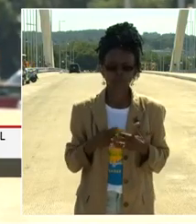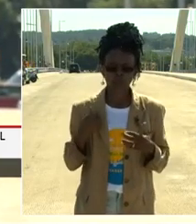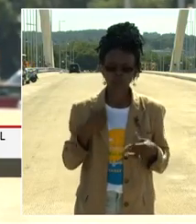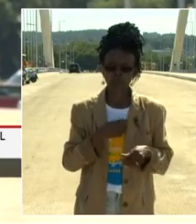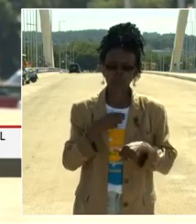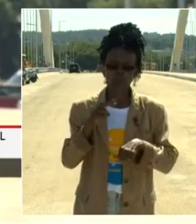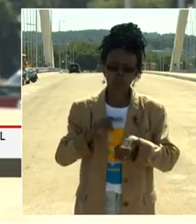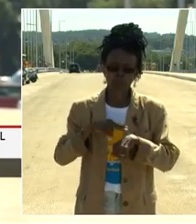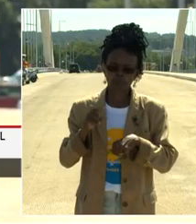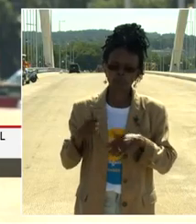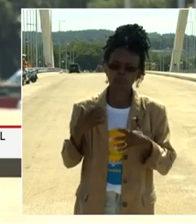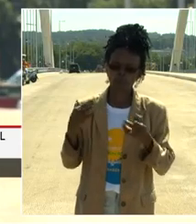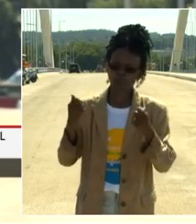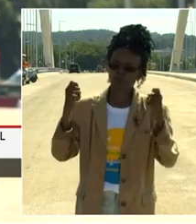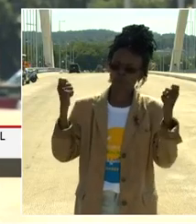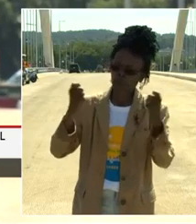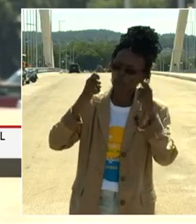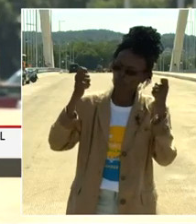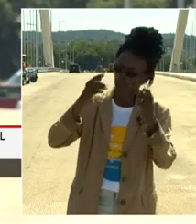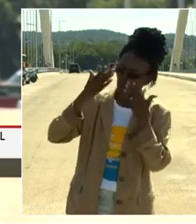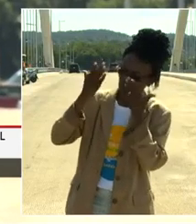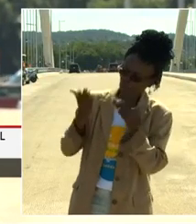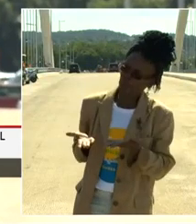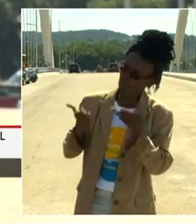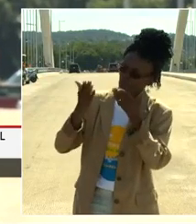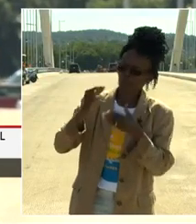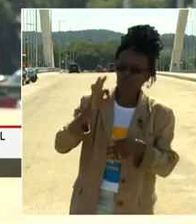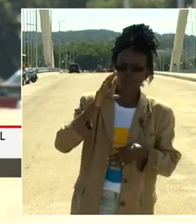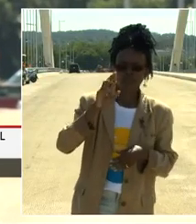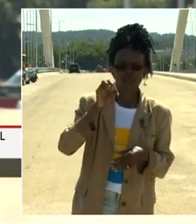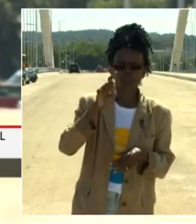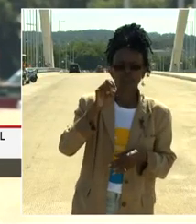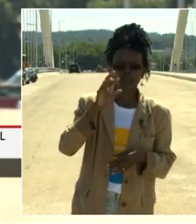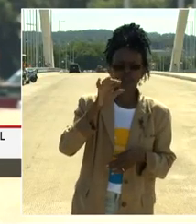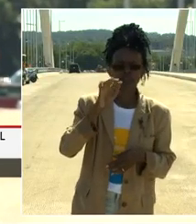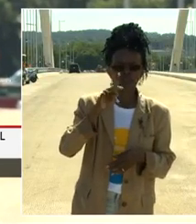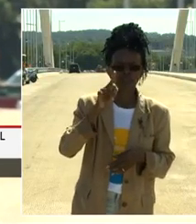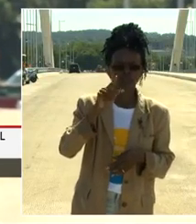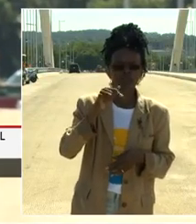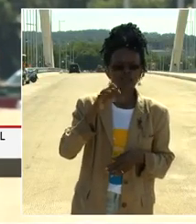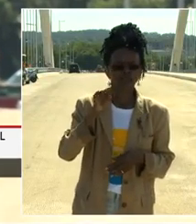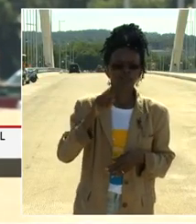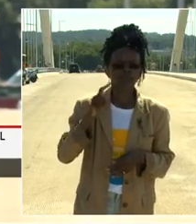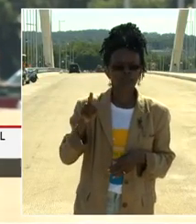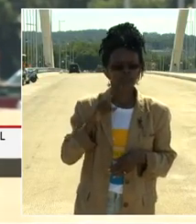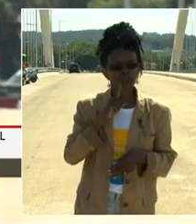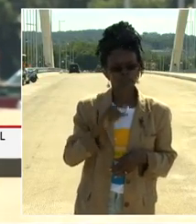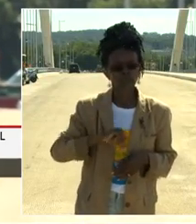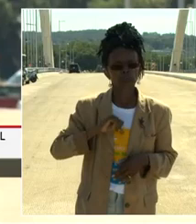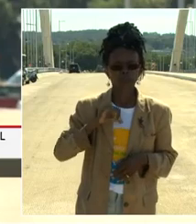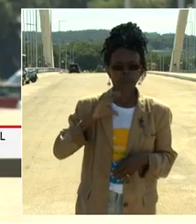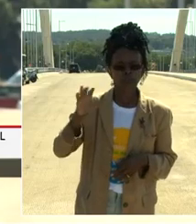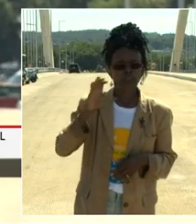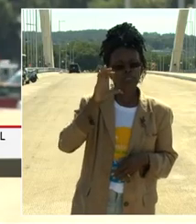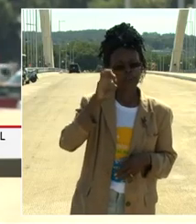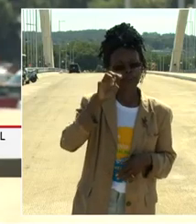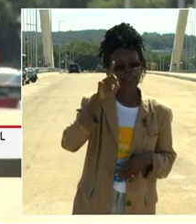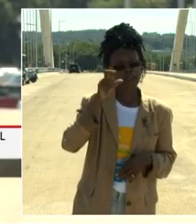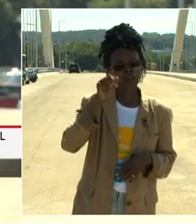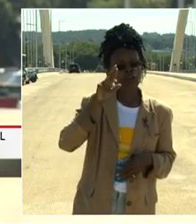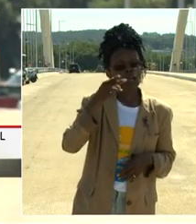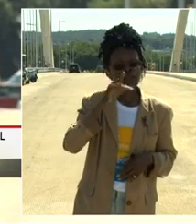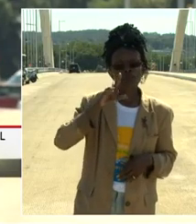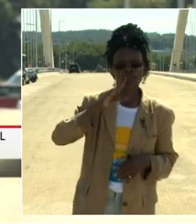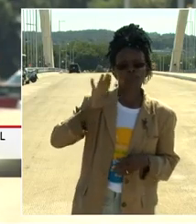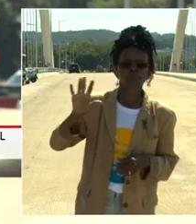Douglass, as you've heard. We are very proud of Cedar Hill, his historic estate in beautiful